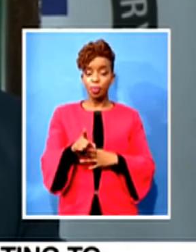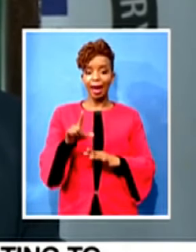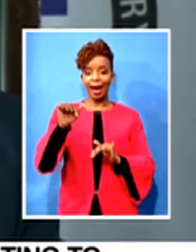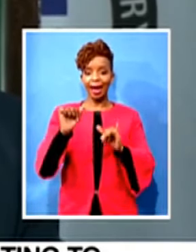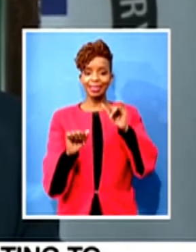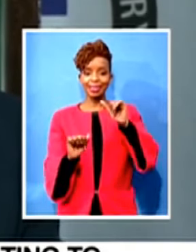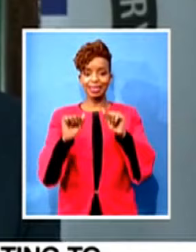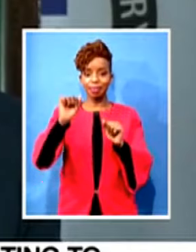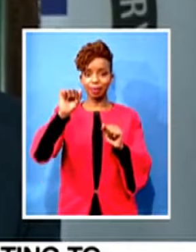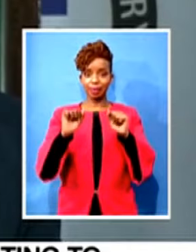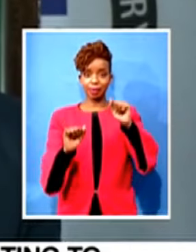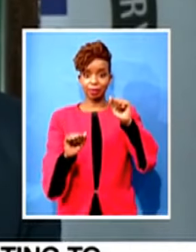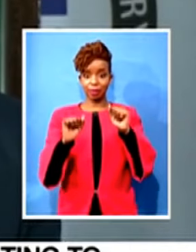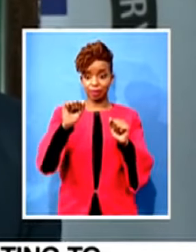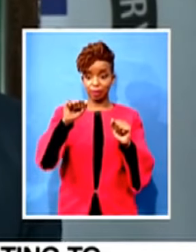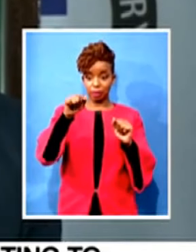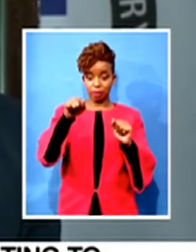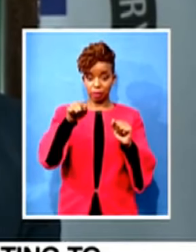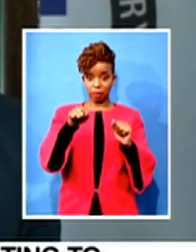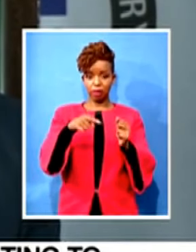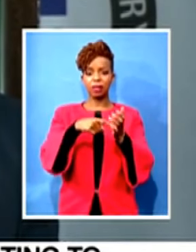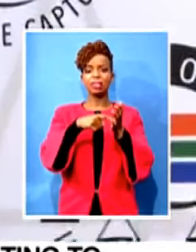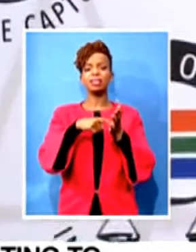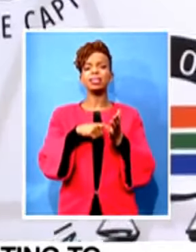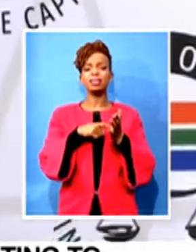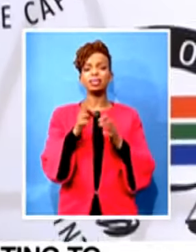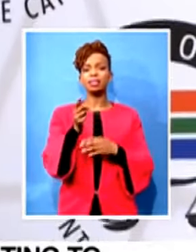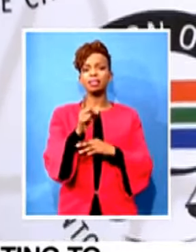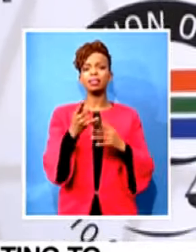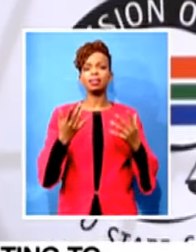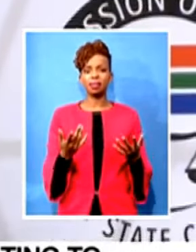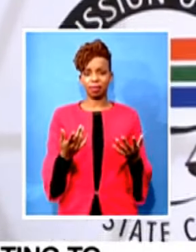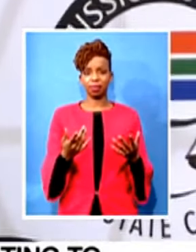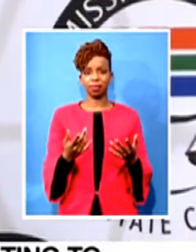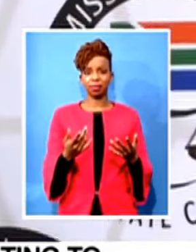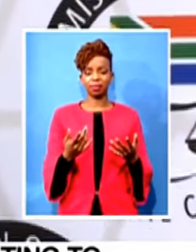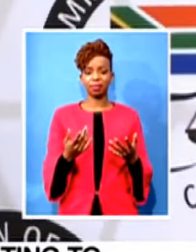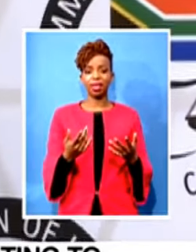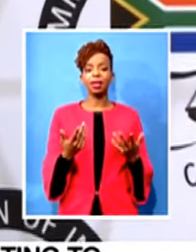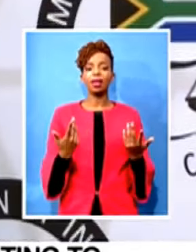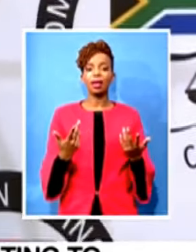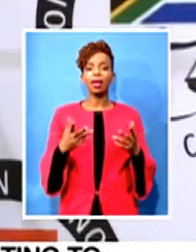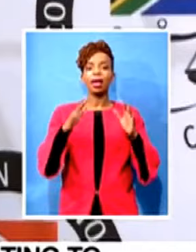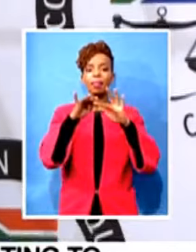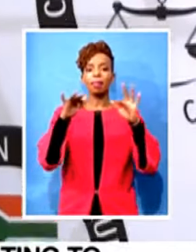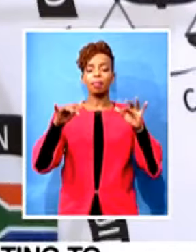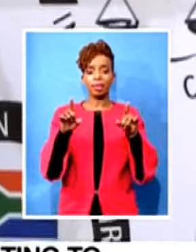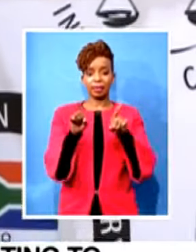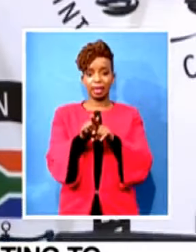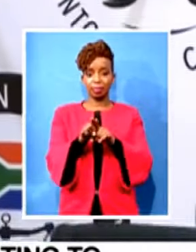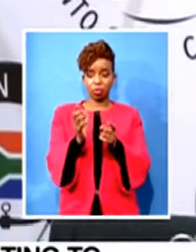requires a contractor such as yourself to have somebody who